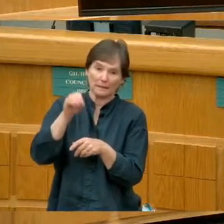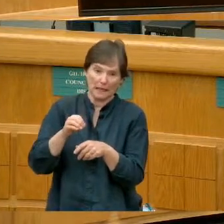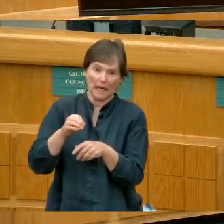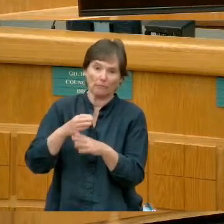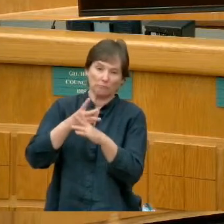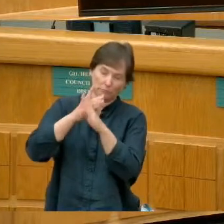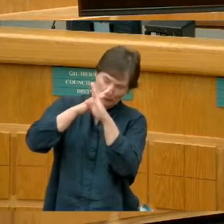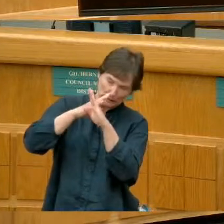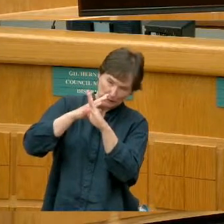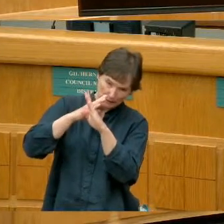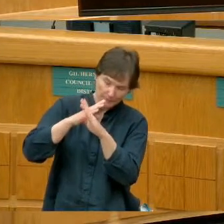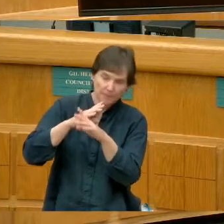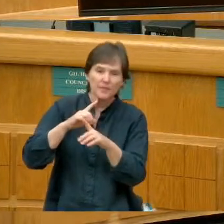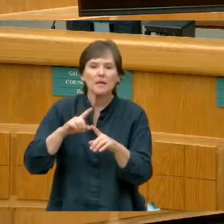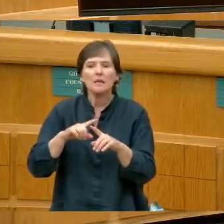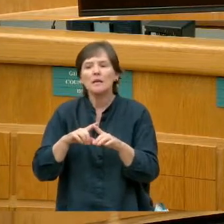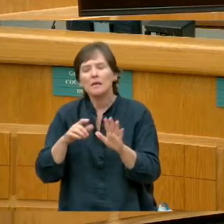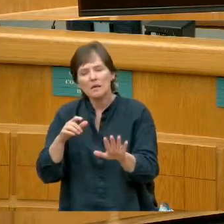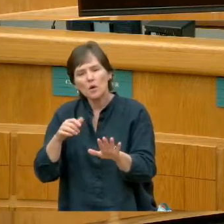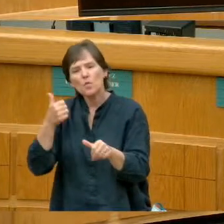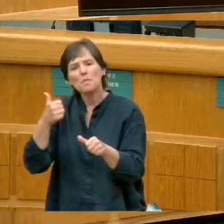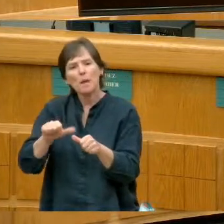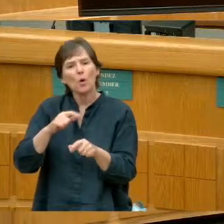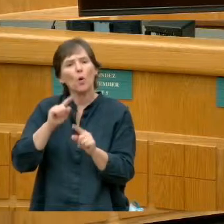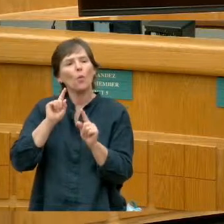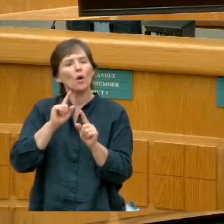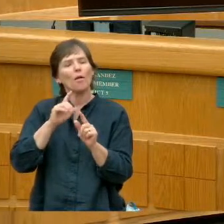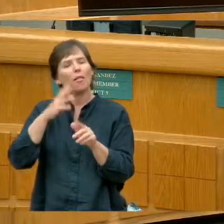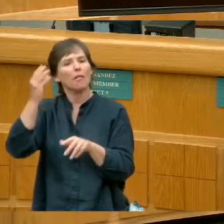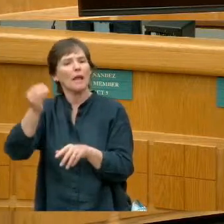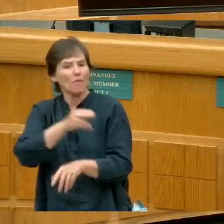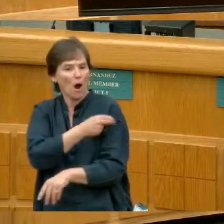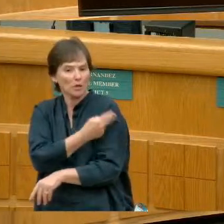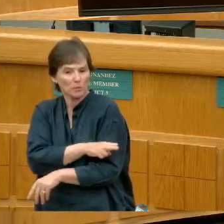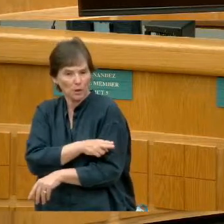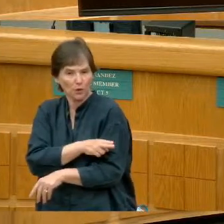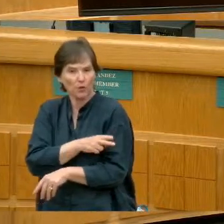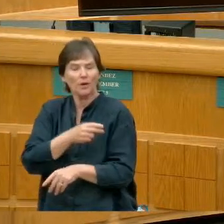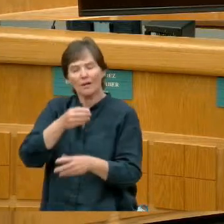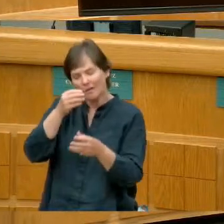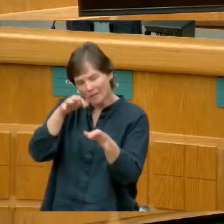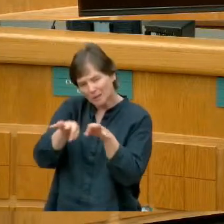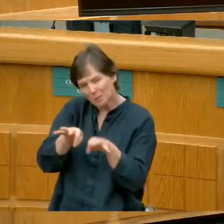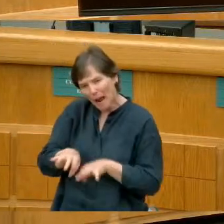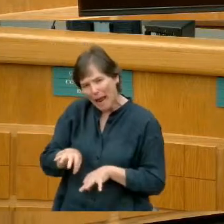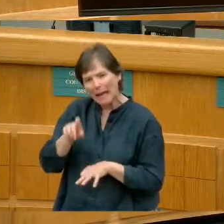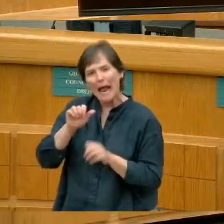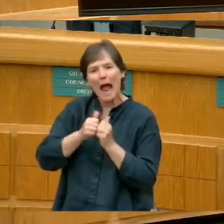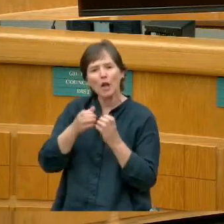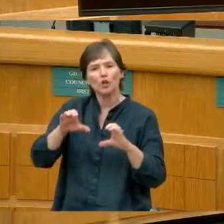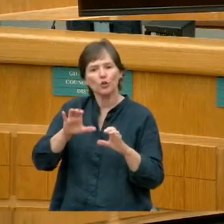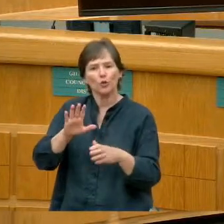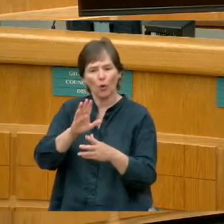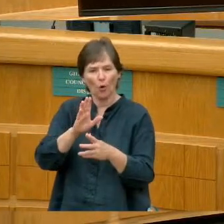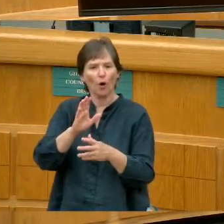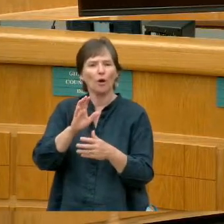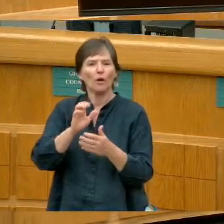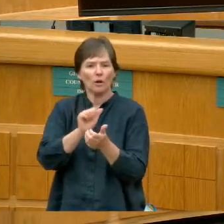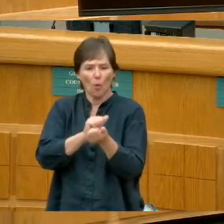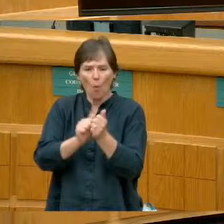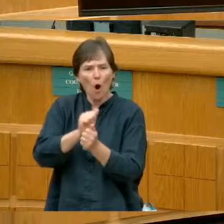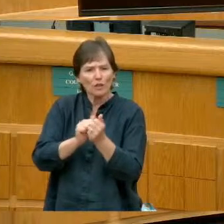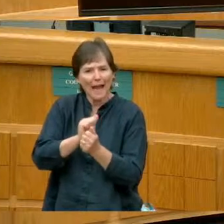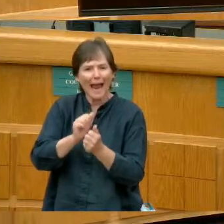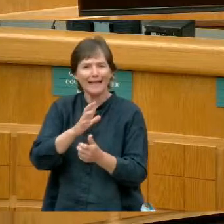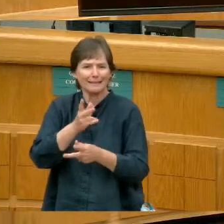they send you home from the hospital and they say, you need to do wound care. You need to wash your hands and you need to clean your wound and you